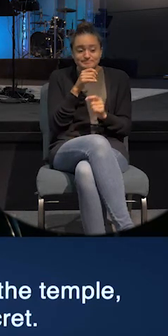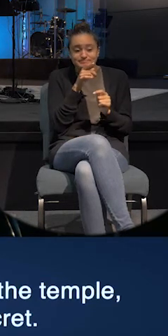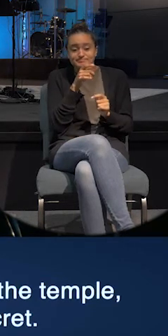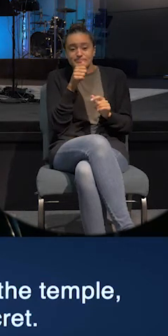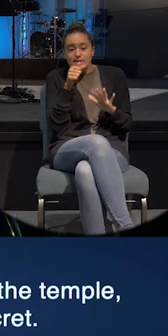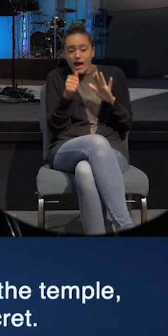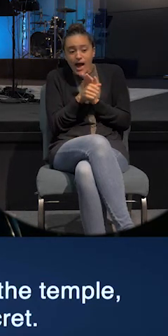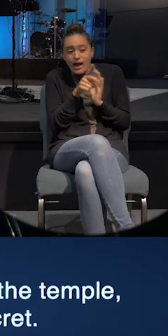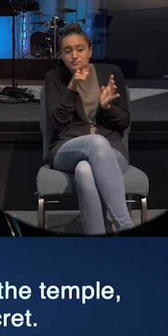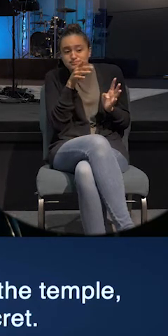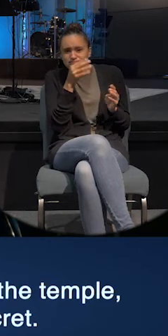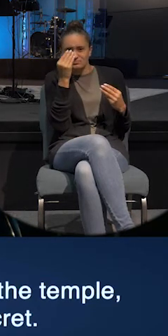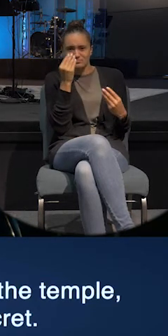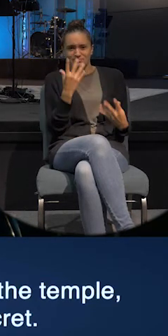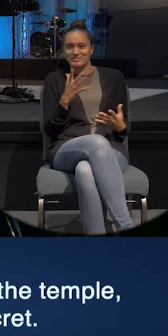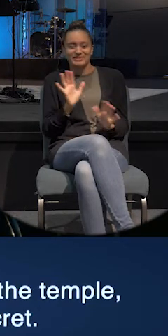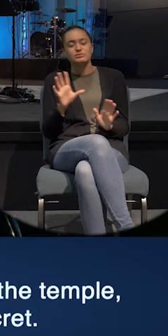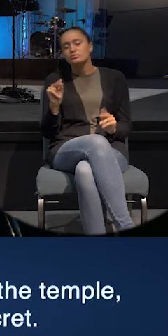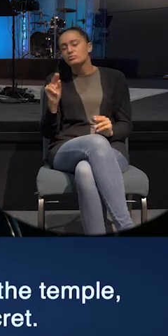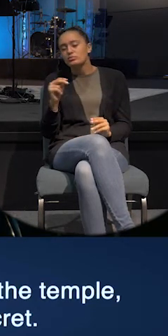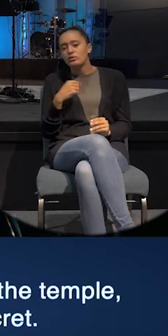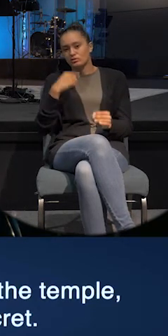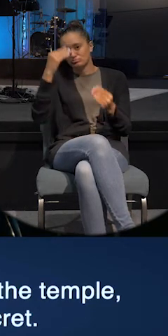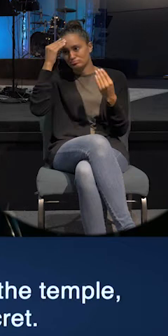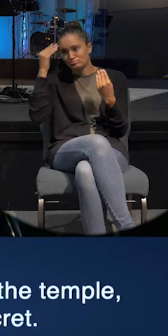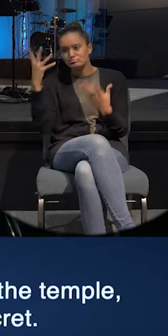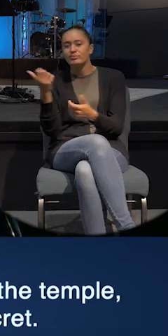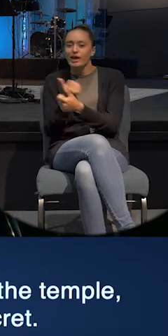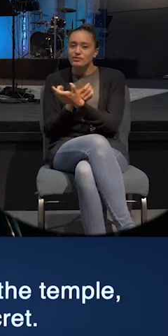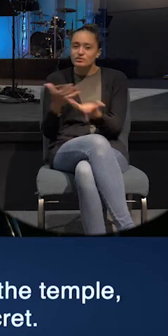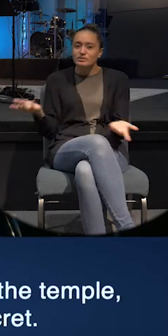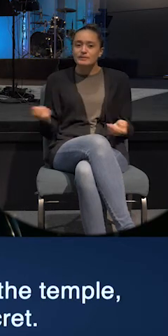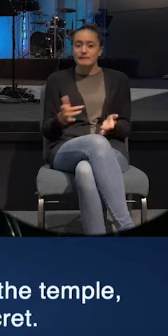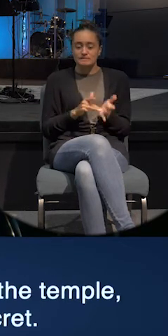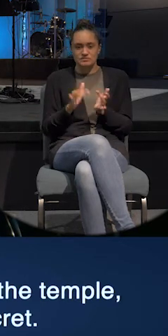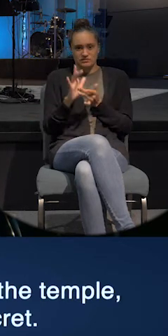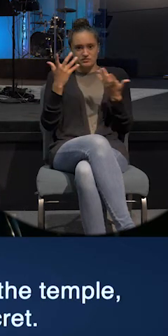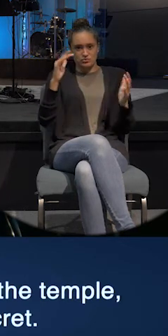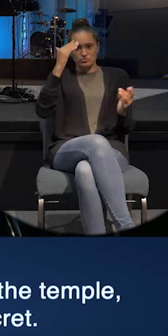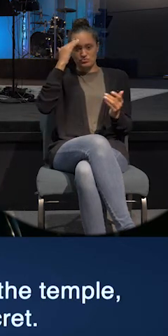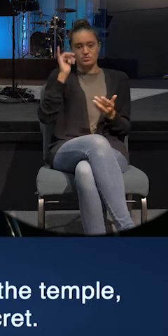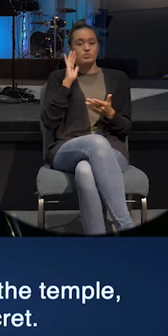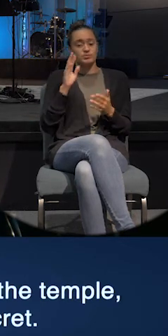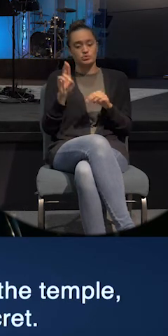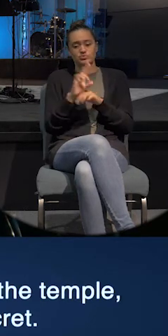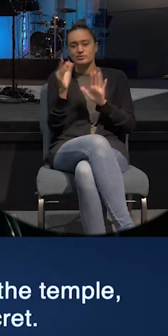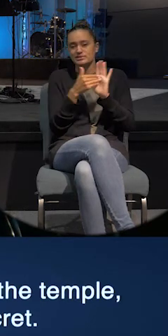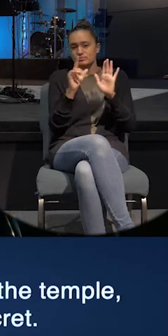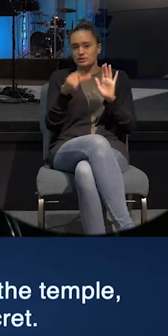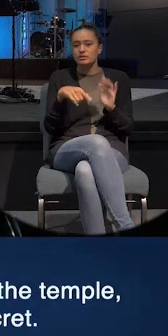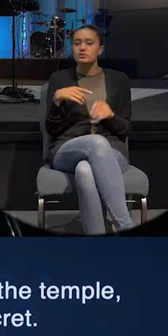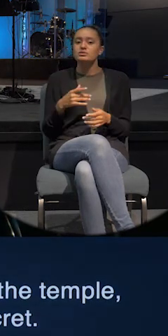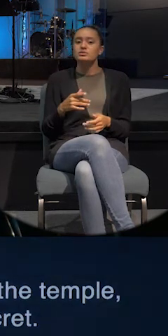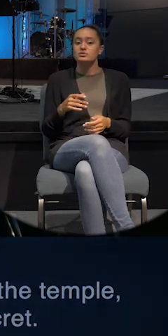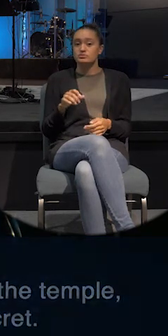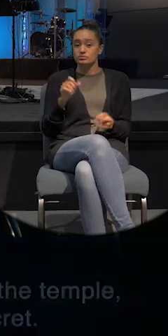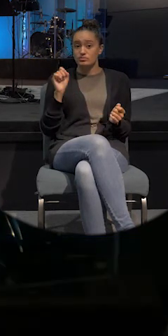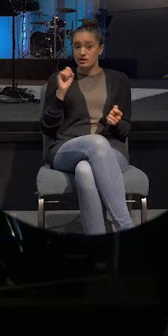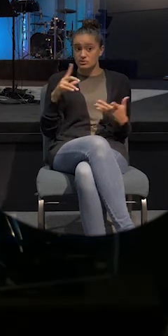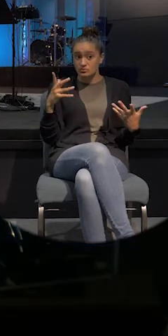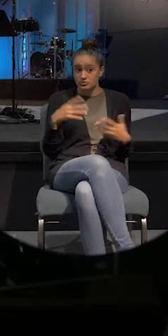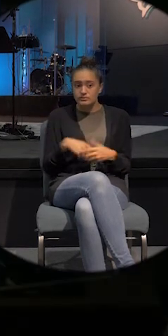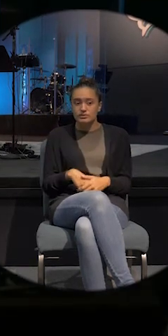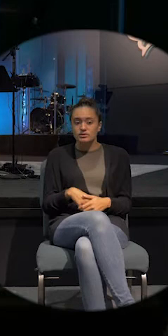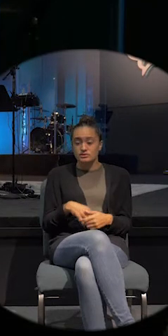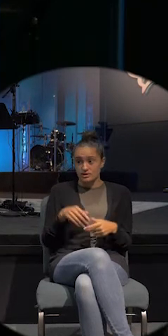So Jesus knew this would eventually be used against him. And so he asked the question in verse 4. He said, is it lawful on the Sabbath